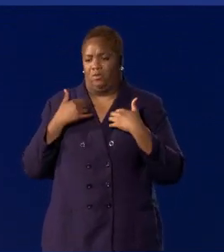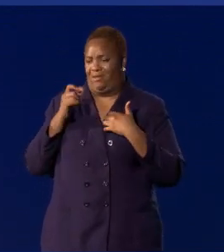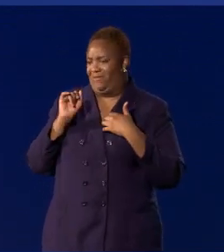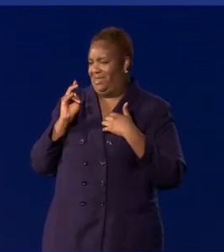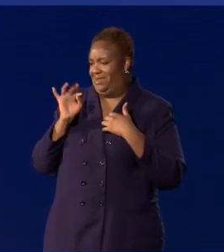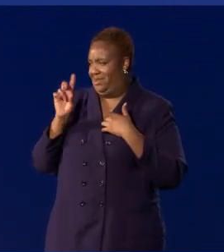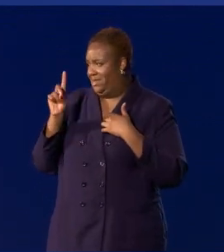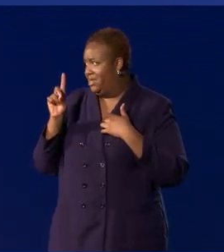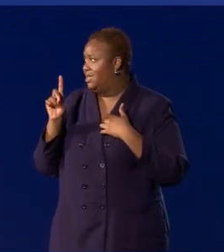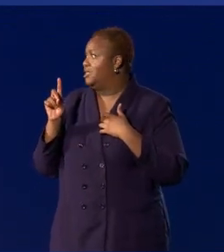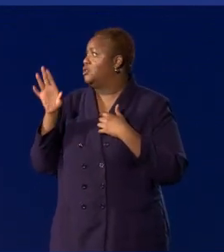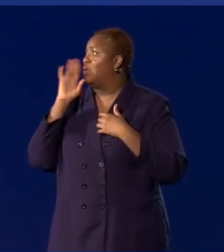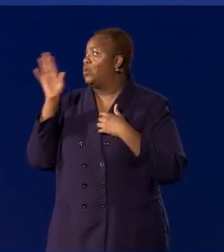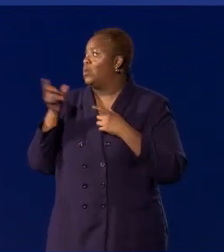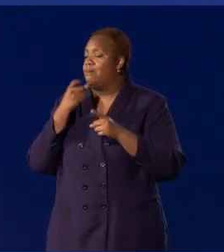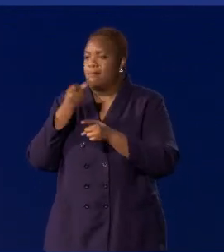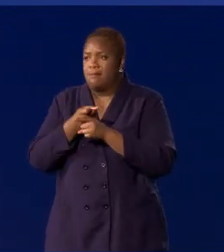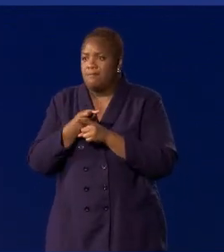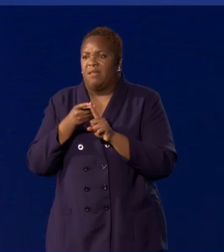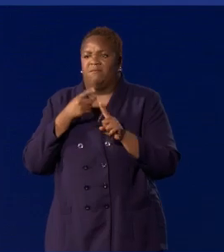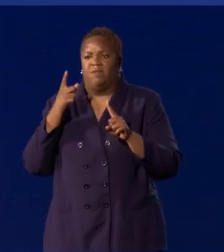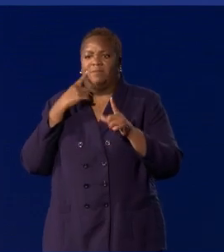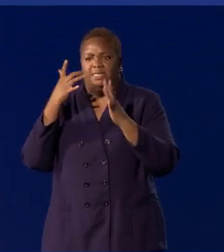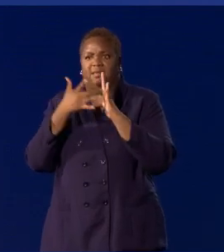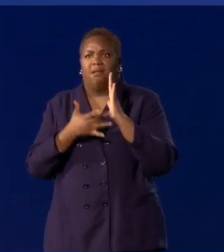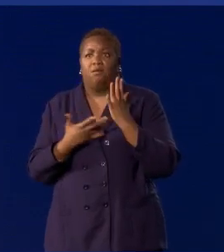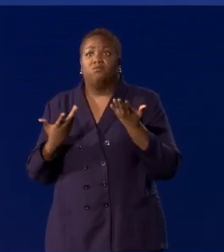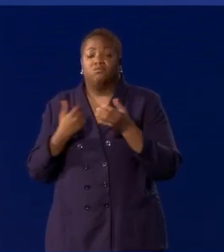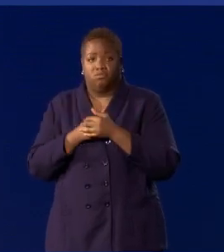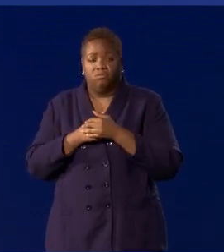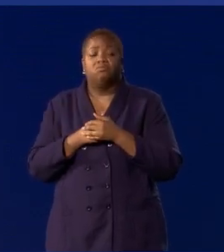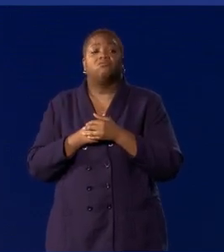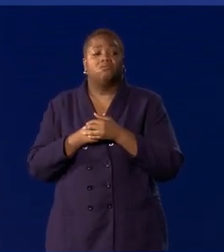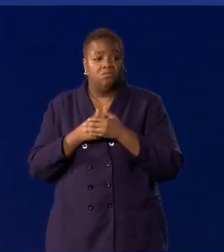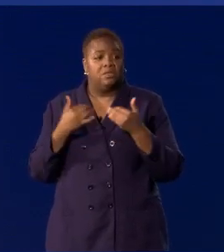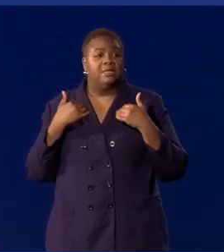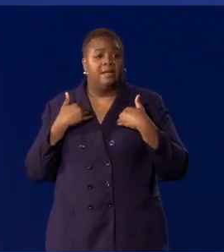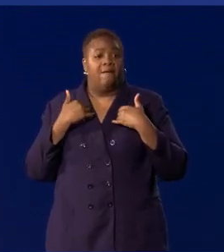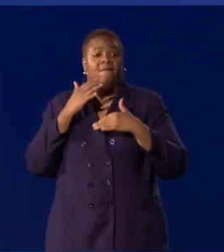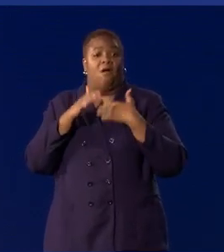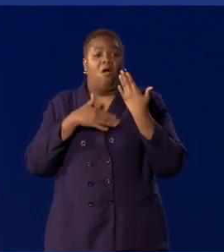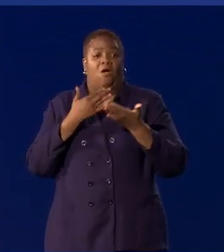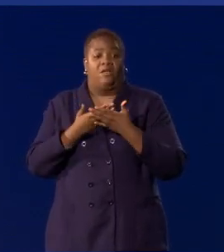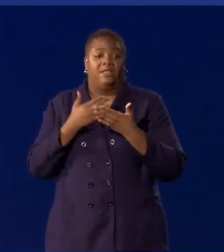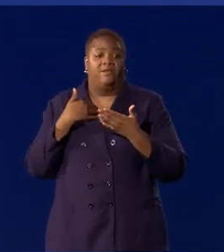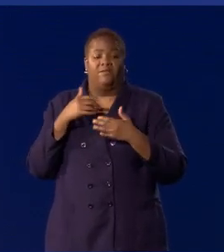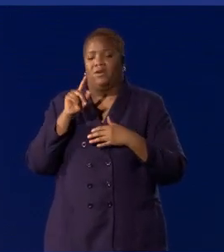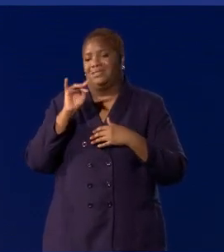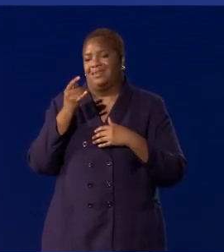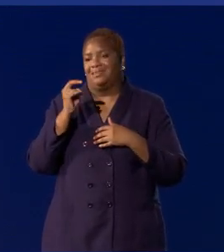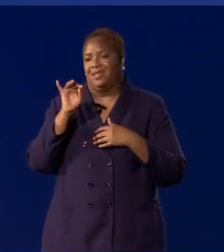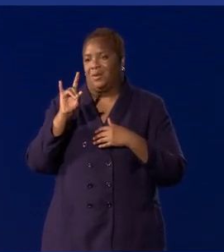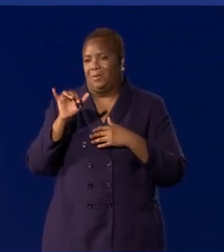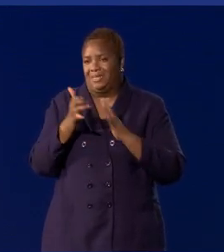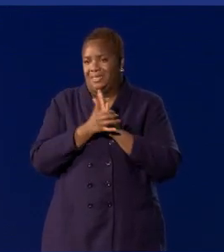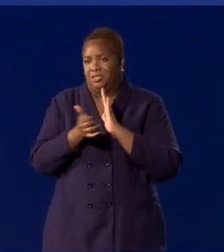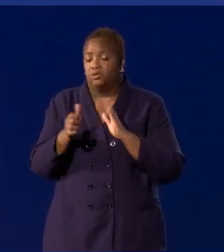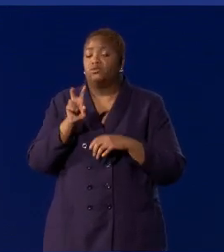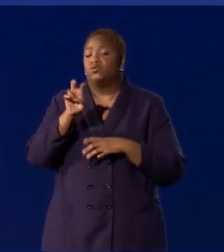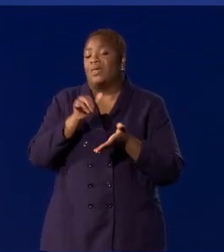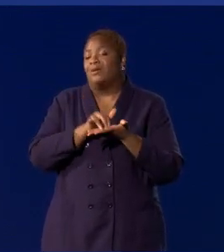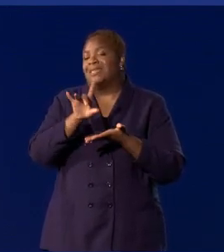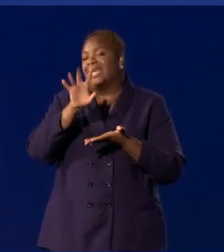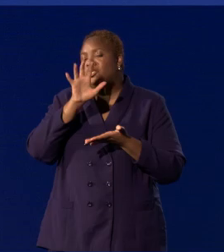will be impacted by this technology. So we took our entire taxonomy stack for our skills, which is 2,800